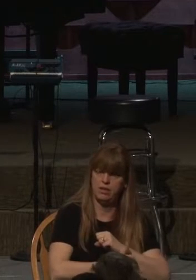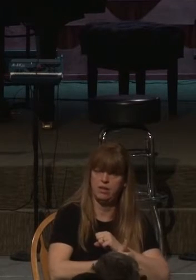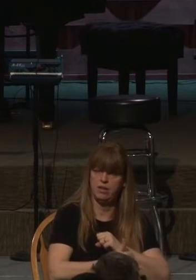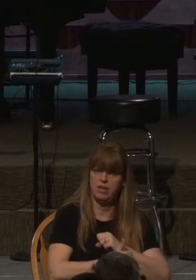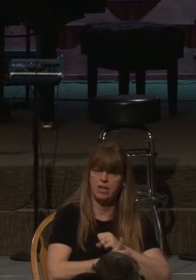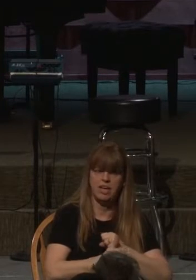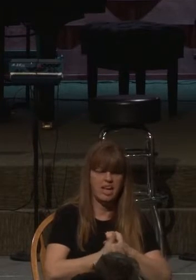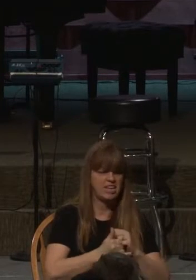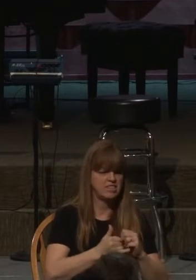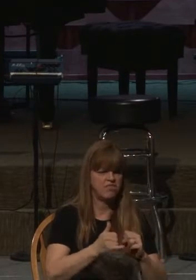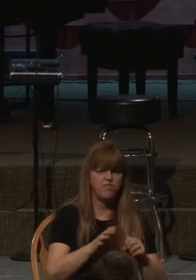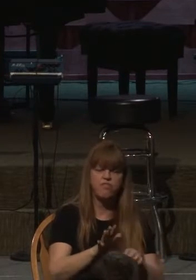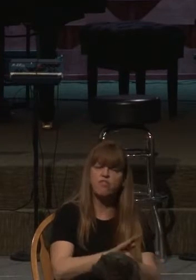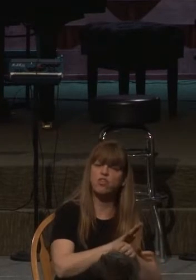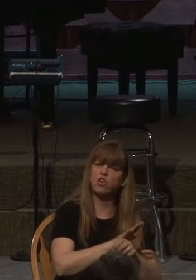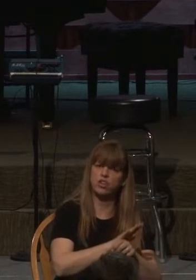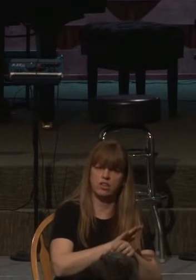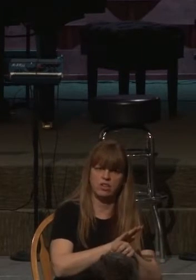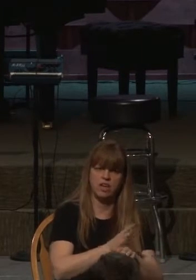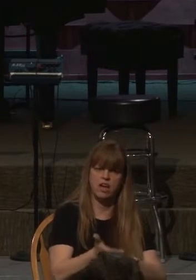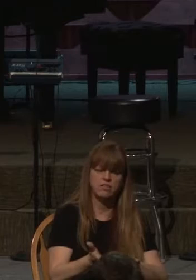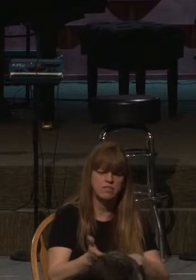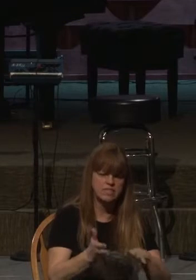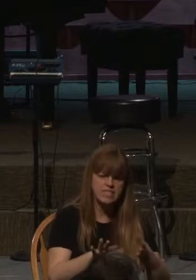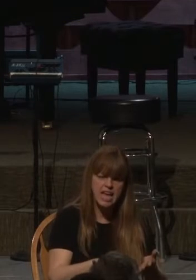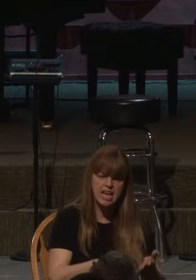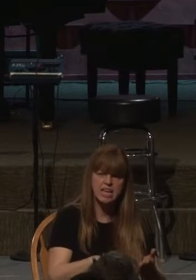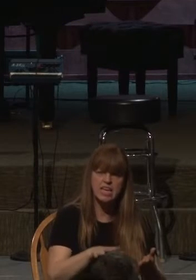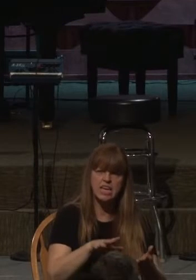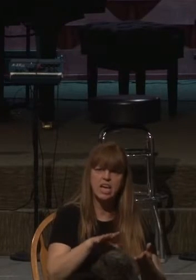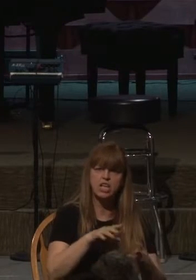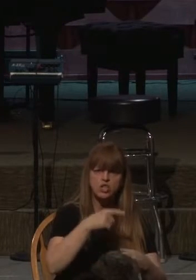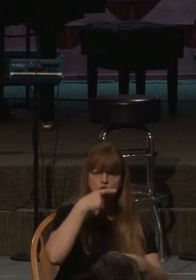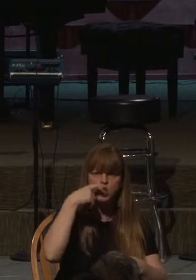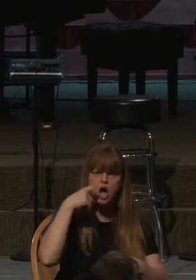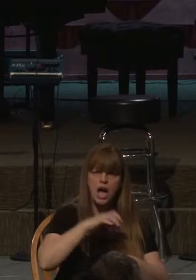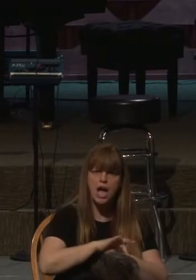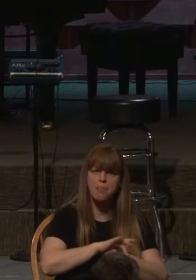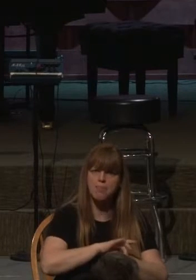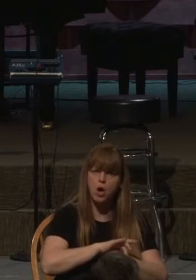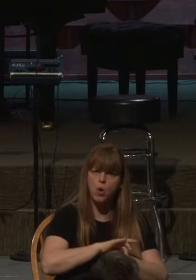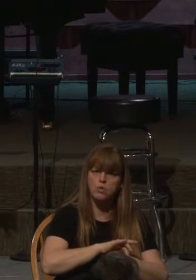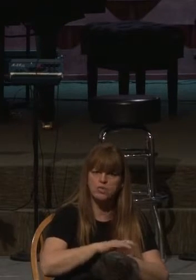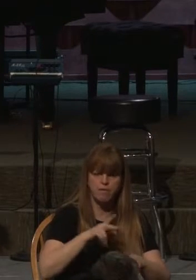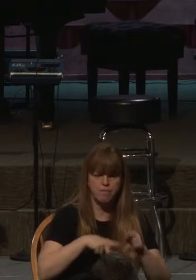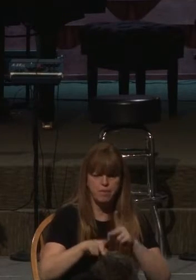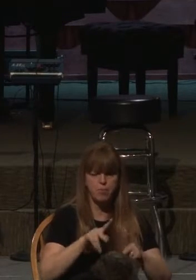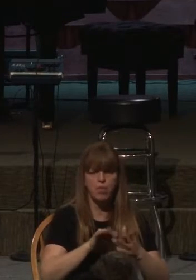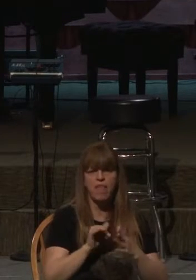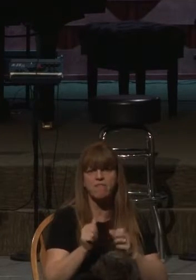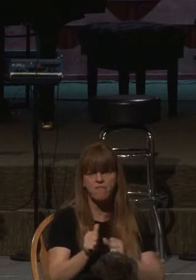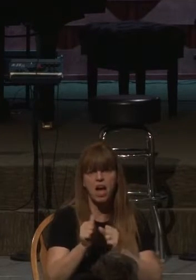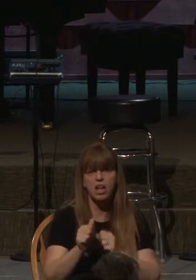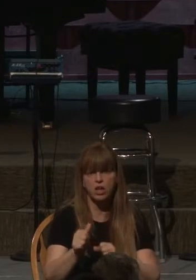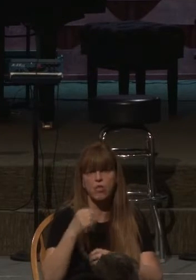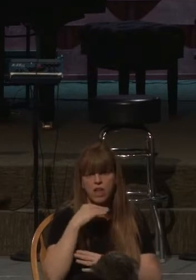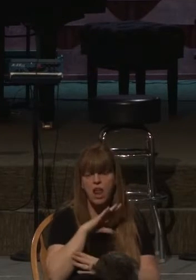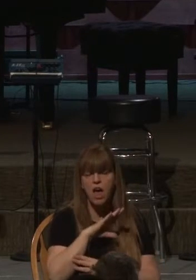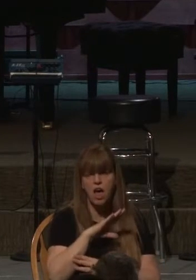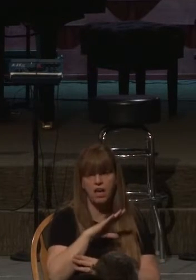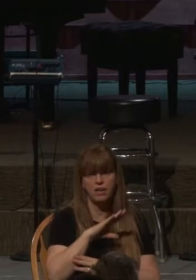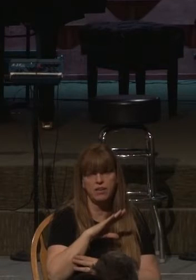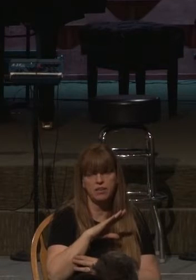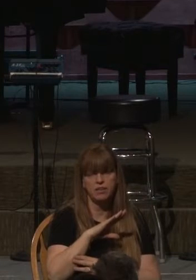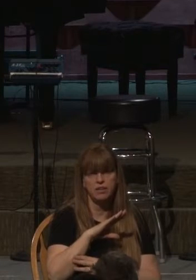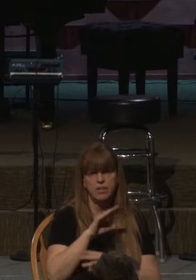is littered with spiritual corpses of people who followed after the lie, the half-truth, the fable,